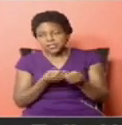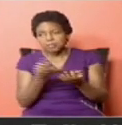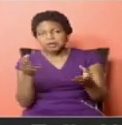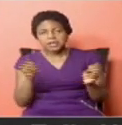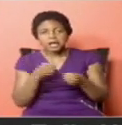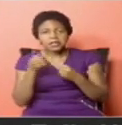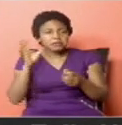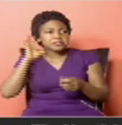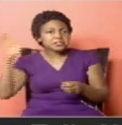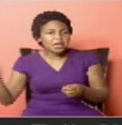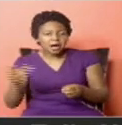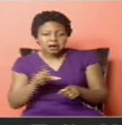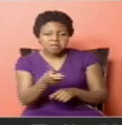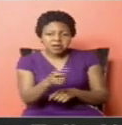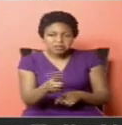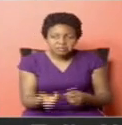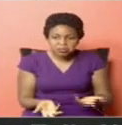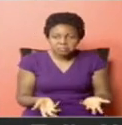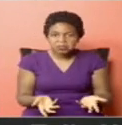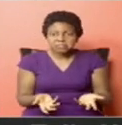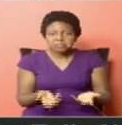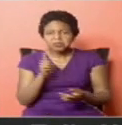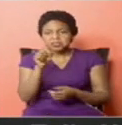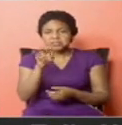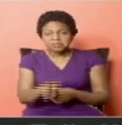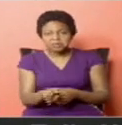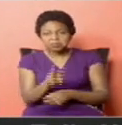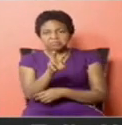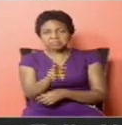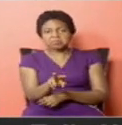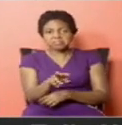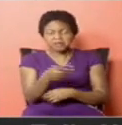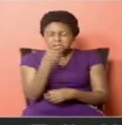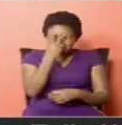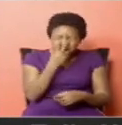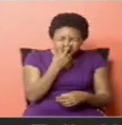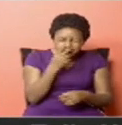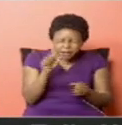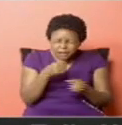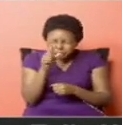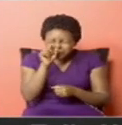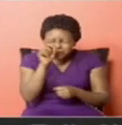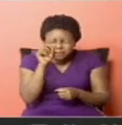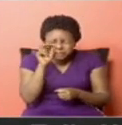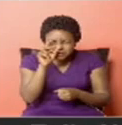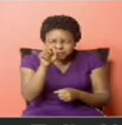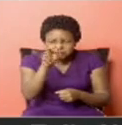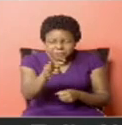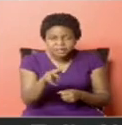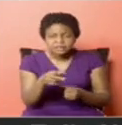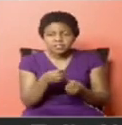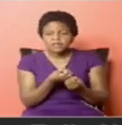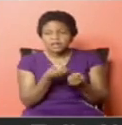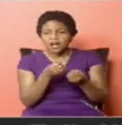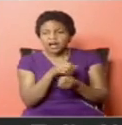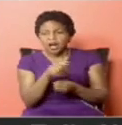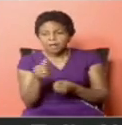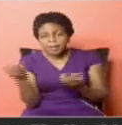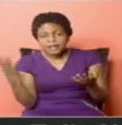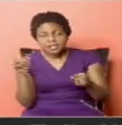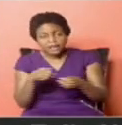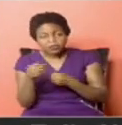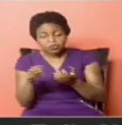listen to, they cannot hear. Those who are deaf cannot hear the radio. Those who are blind cannot see the television. Many cannot use social